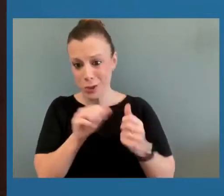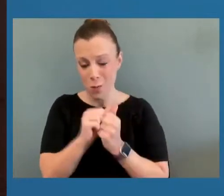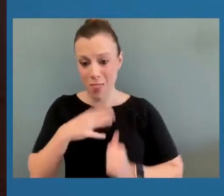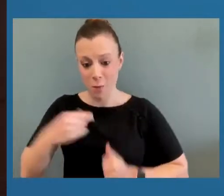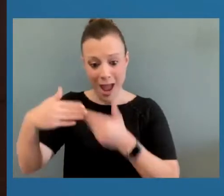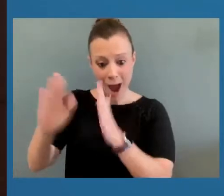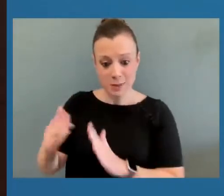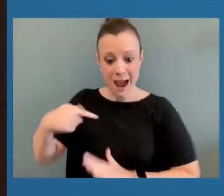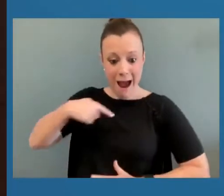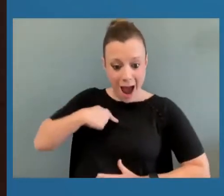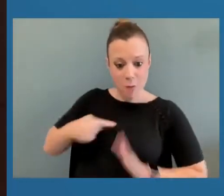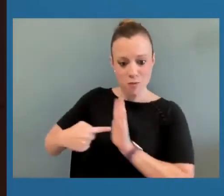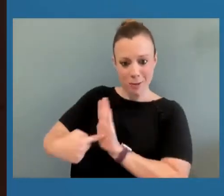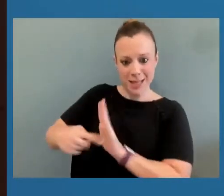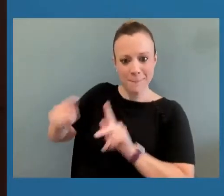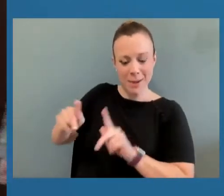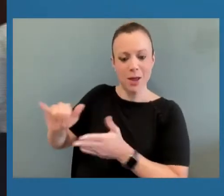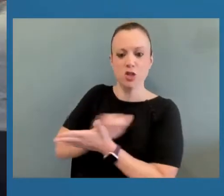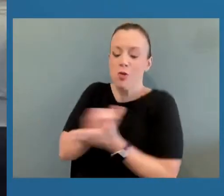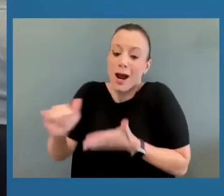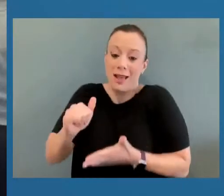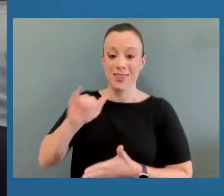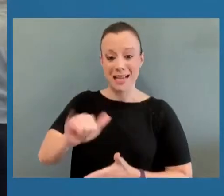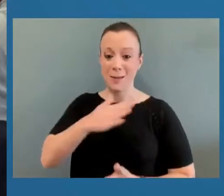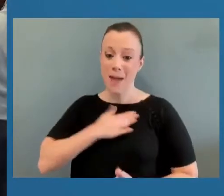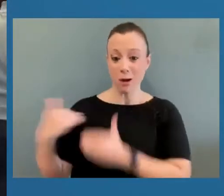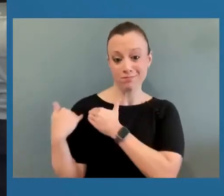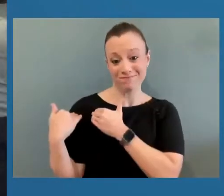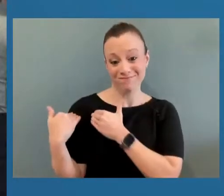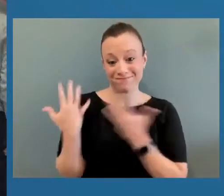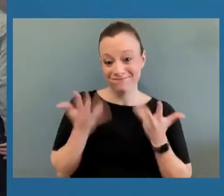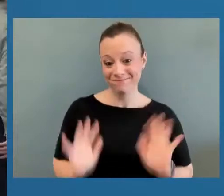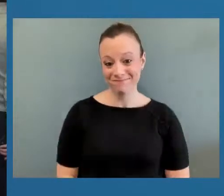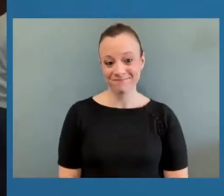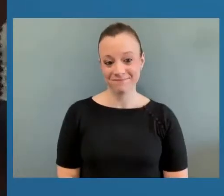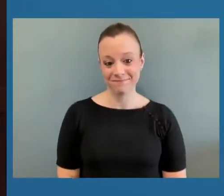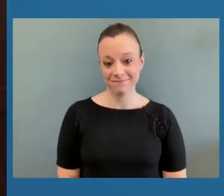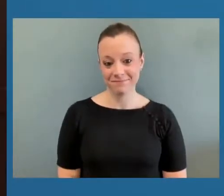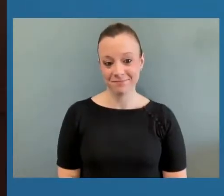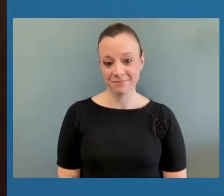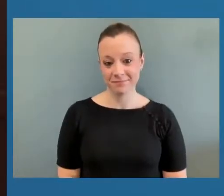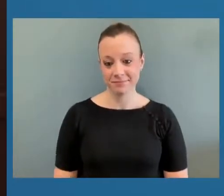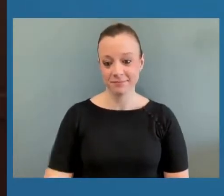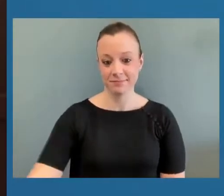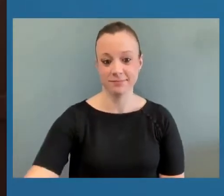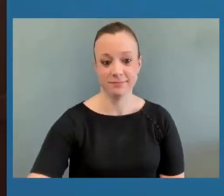in the world. I've got a job to do. What do you Thanks, think of the everybody. SDNY, the Plan on top meeting with prosecutor Herman while resigning? he's here in New York?